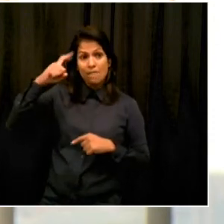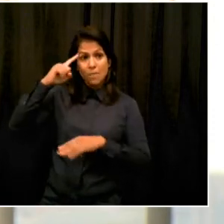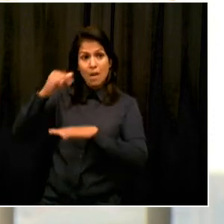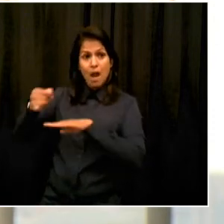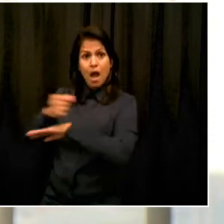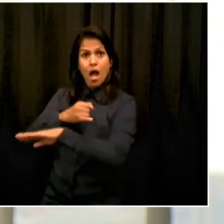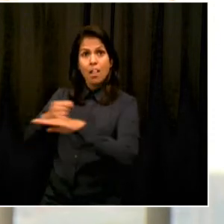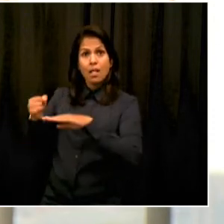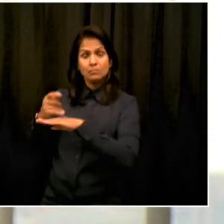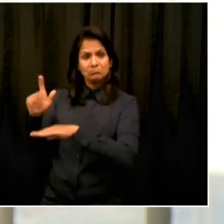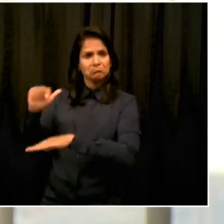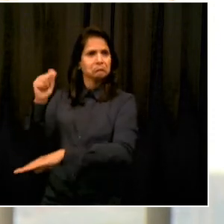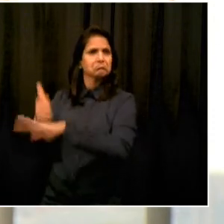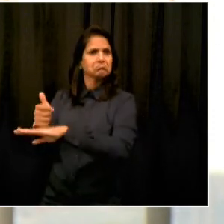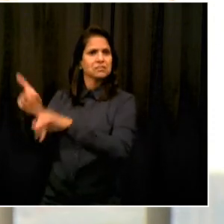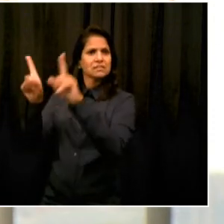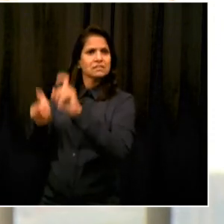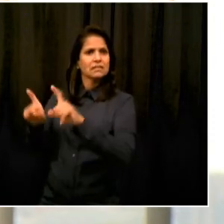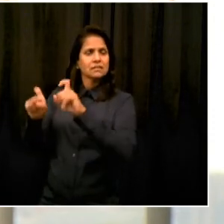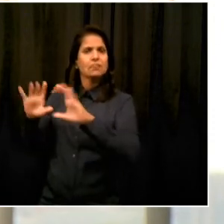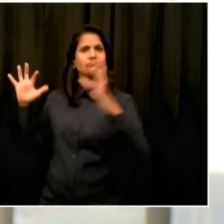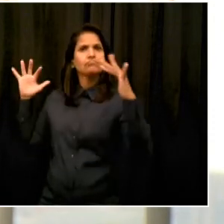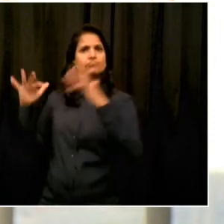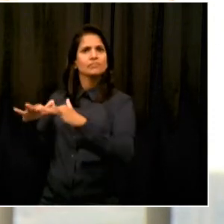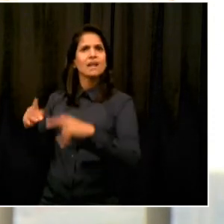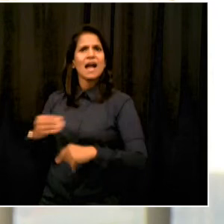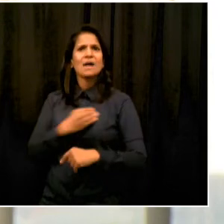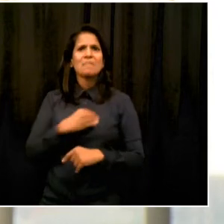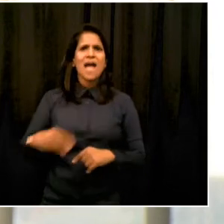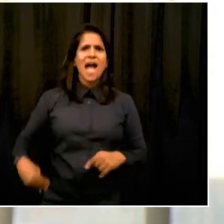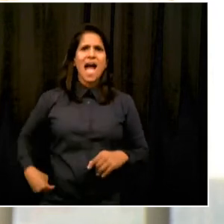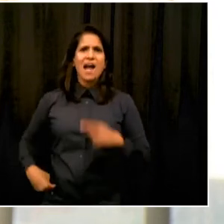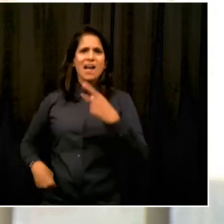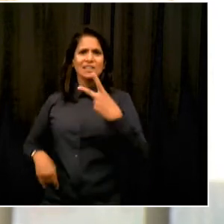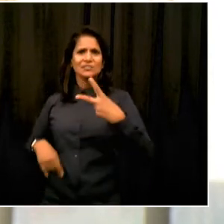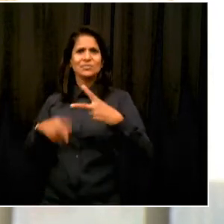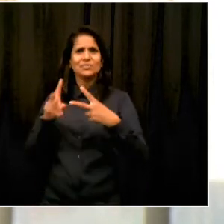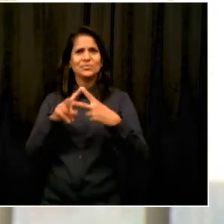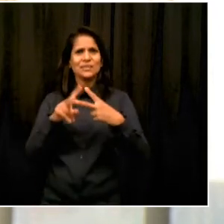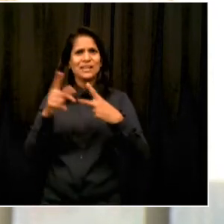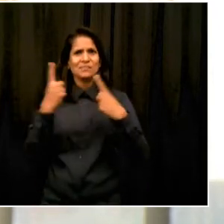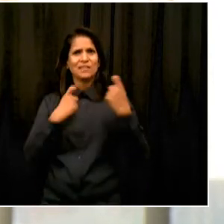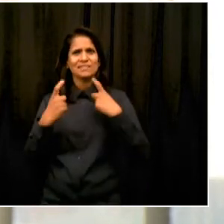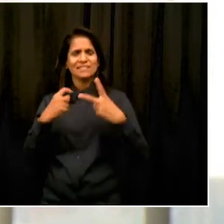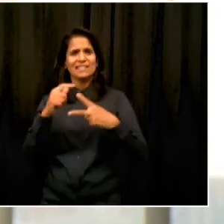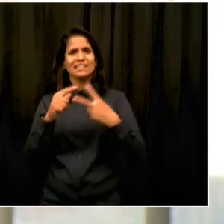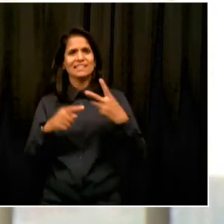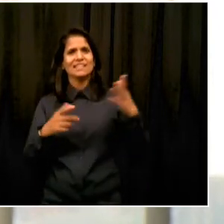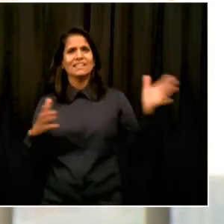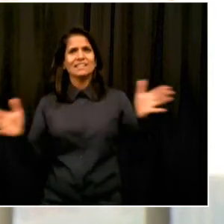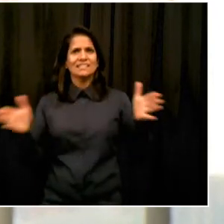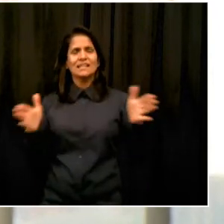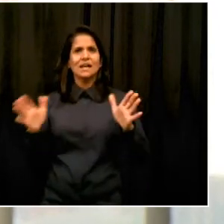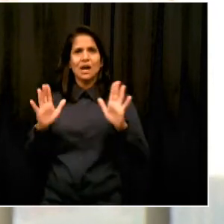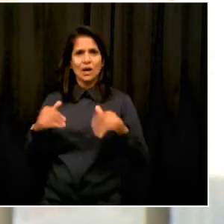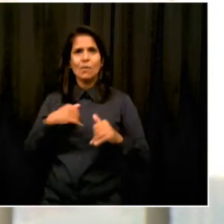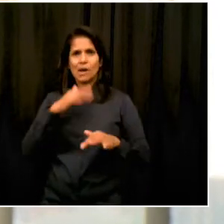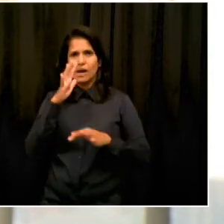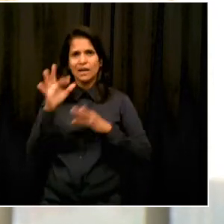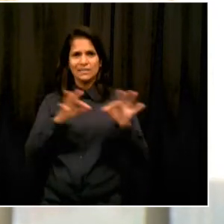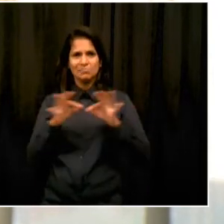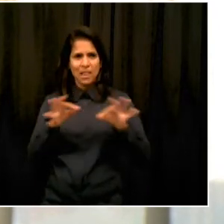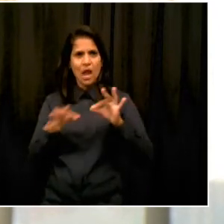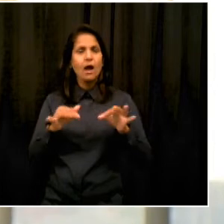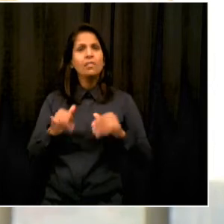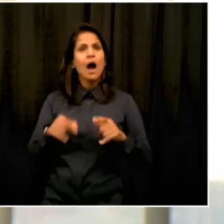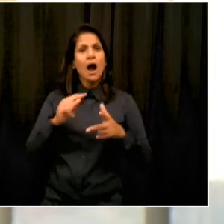bit sprawling, but let me do my best here, and I'll have James speak to the competition and Claire give you a little more flavor of what's